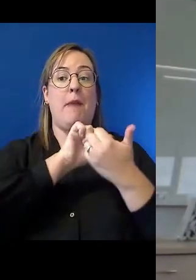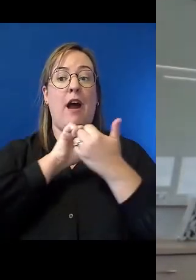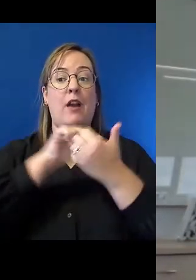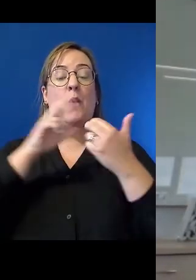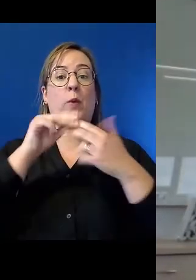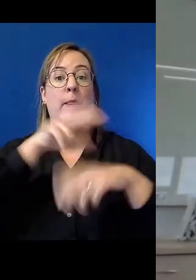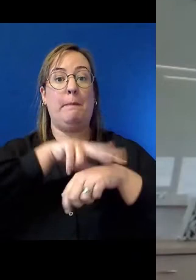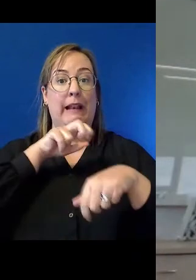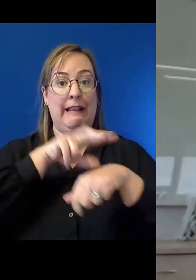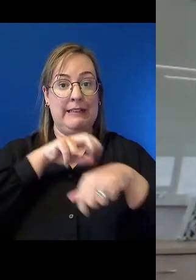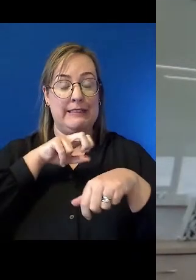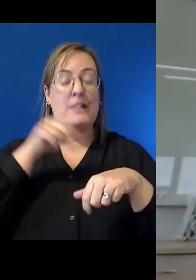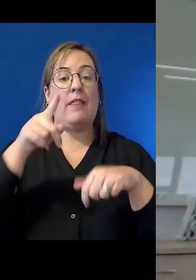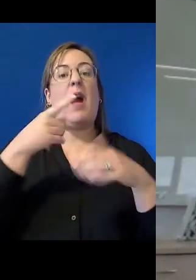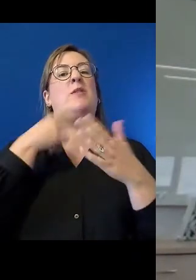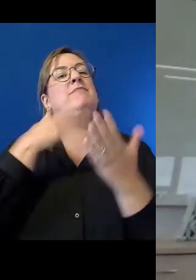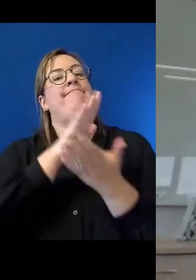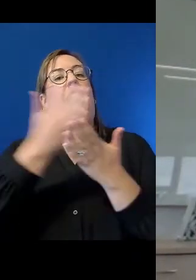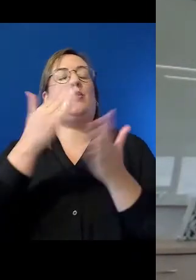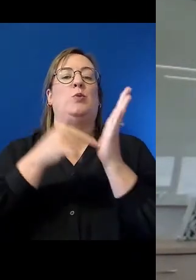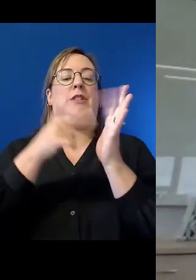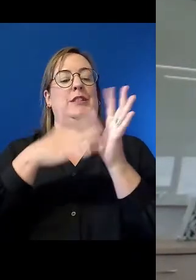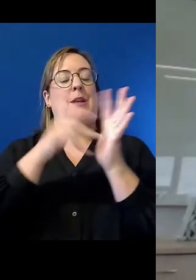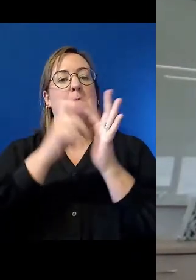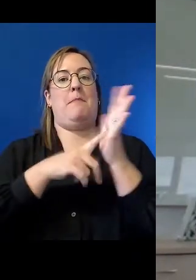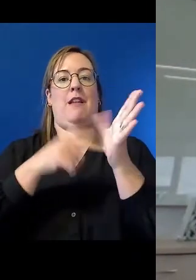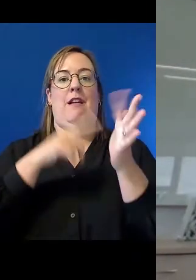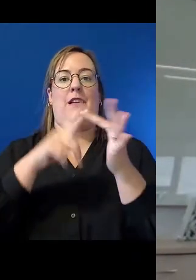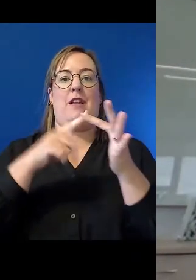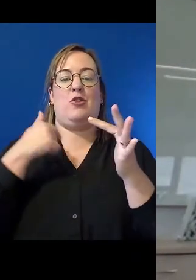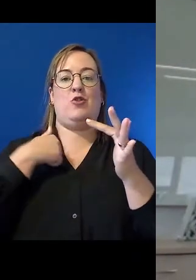template and the model that we used to follow right around the country.